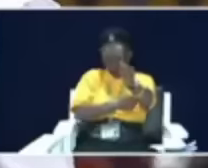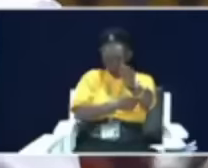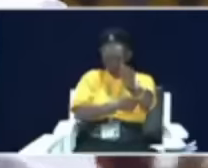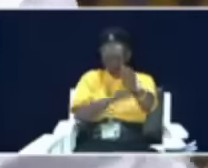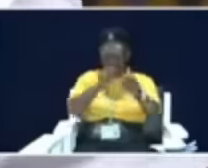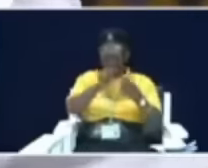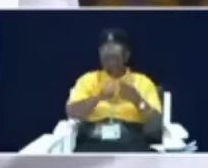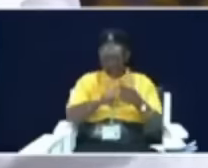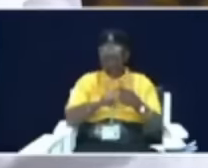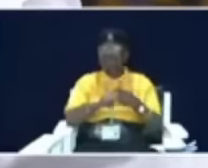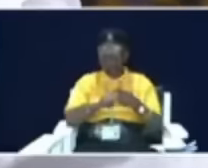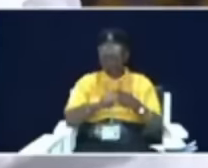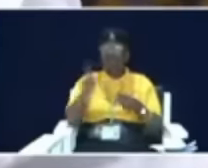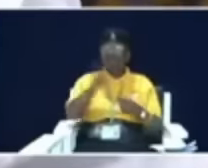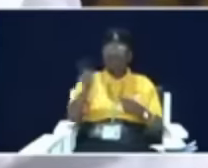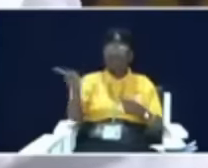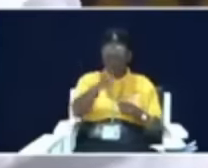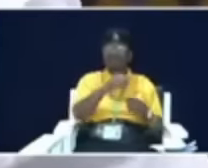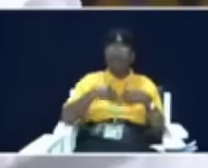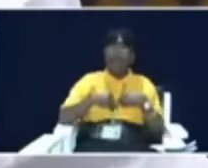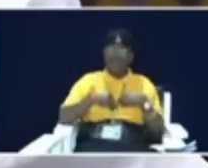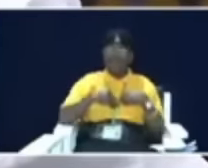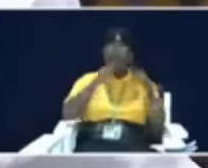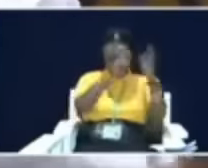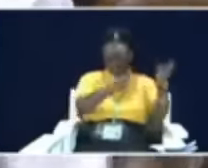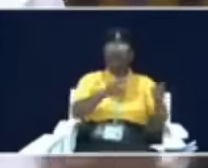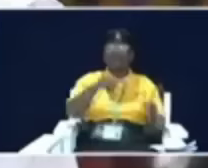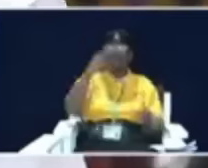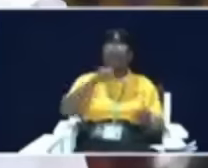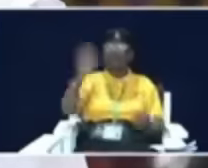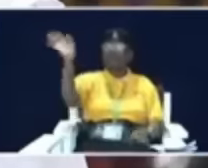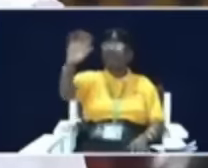to where you have already said bye-bye.